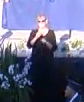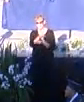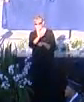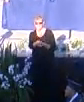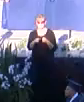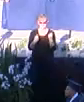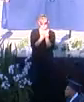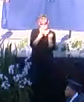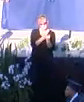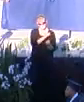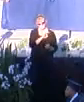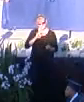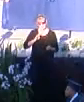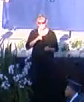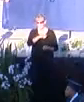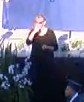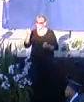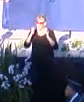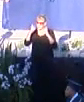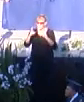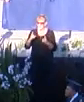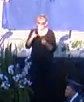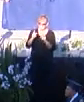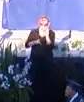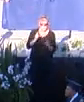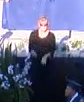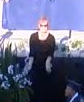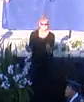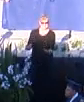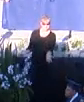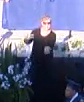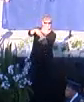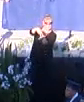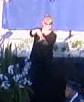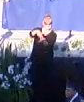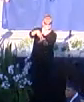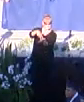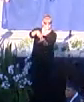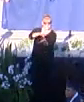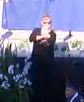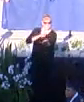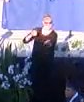staff, any other Pasco educator, please stand.